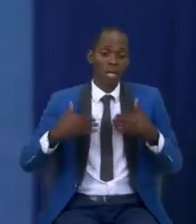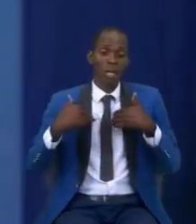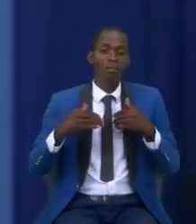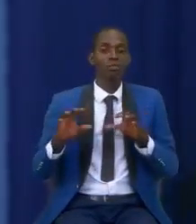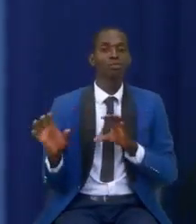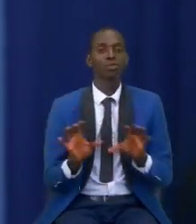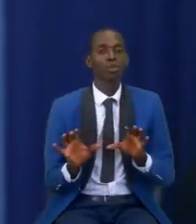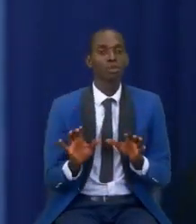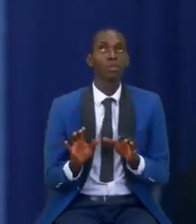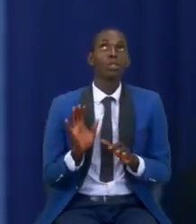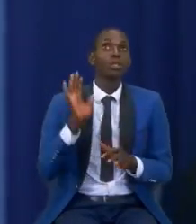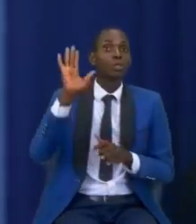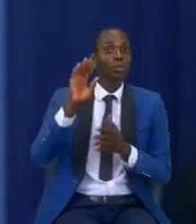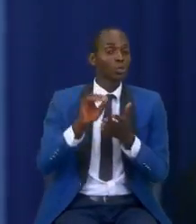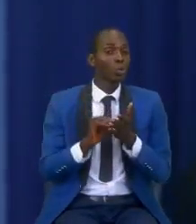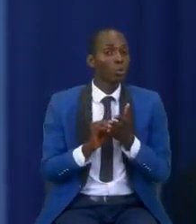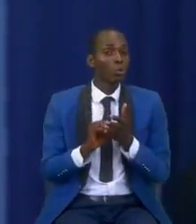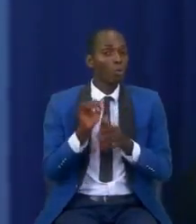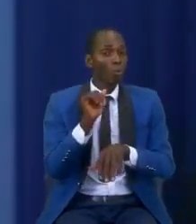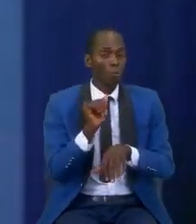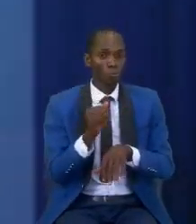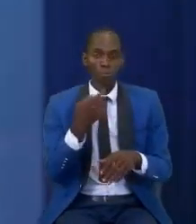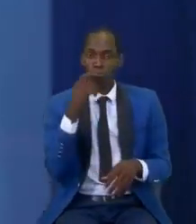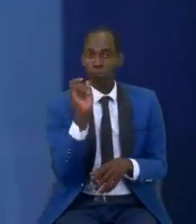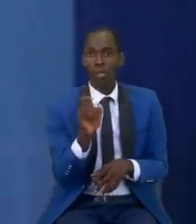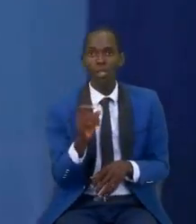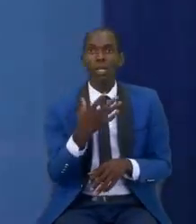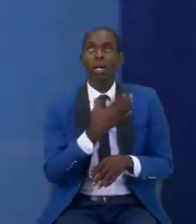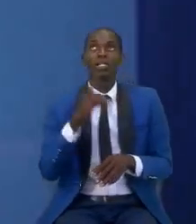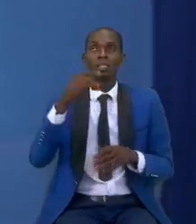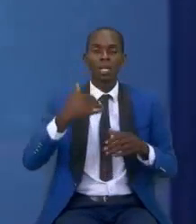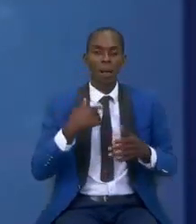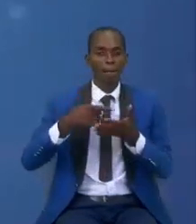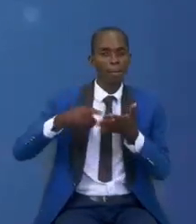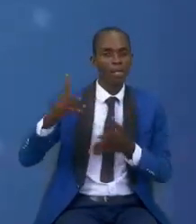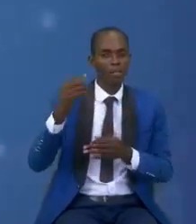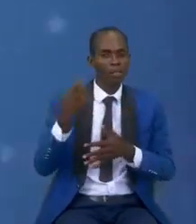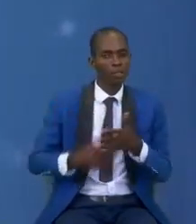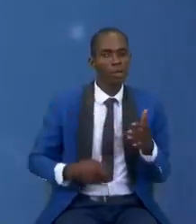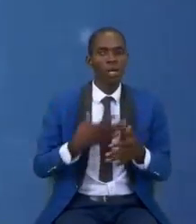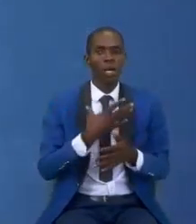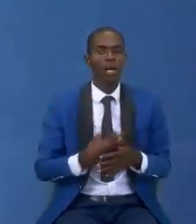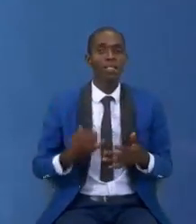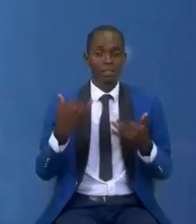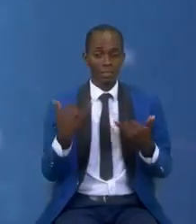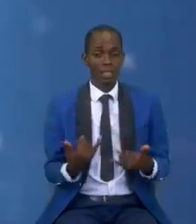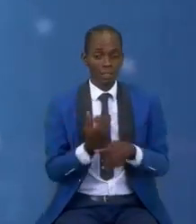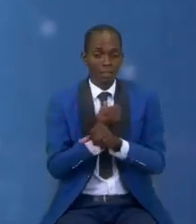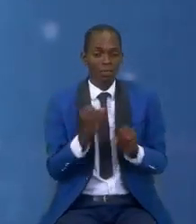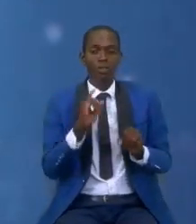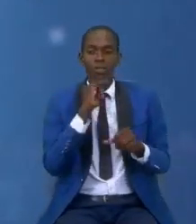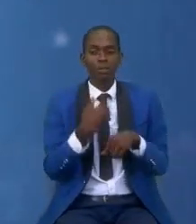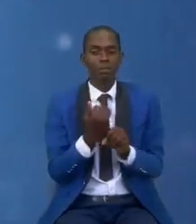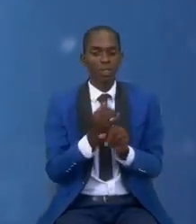and salvation is now available. Now we, myself, and those who are working